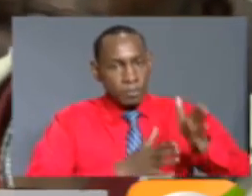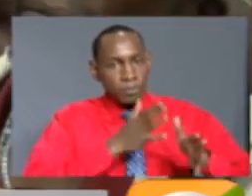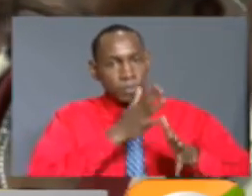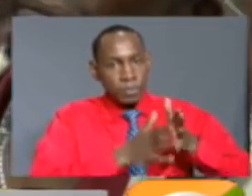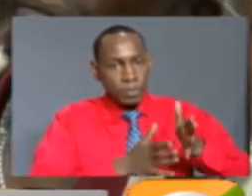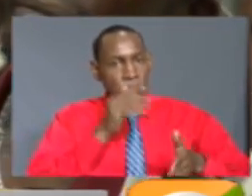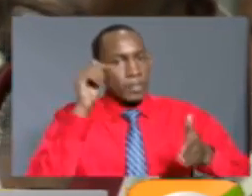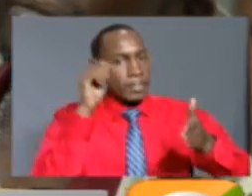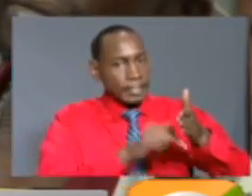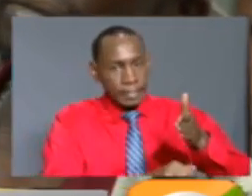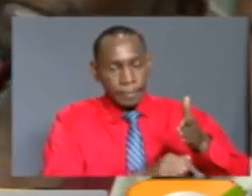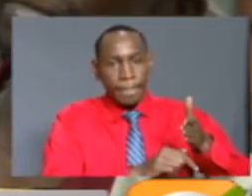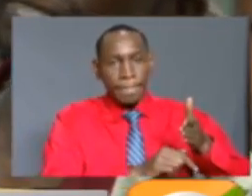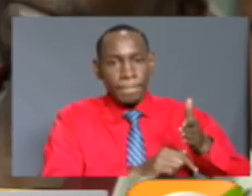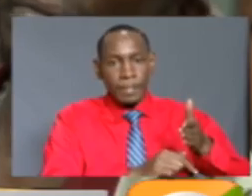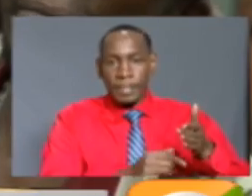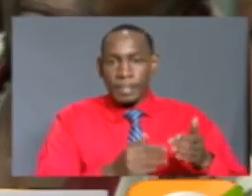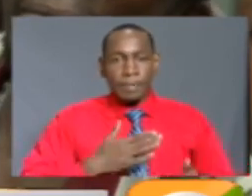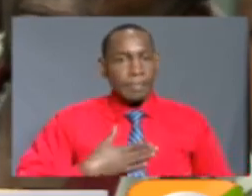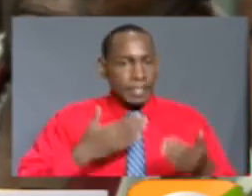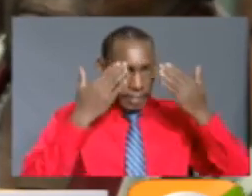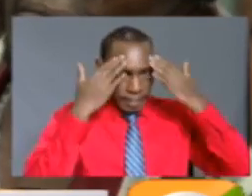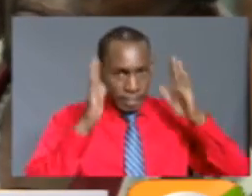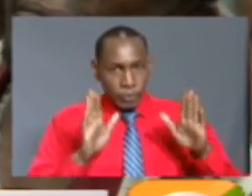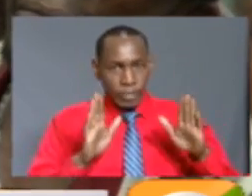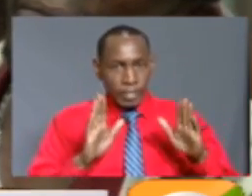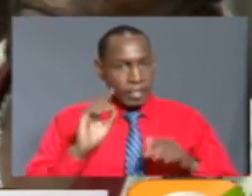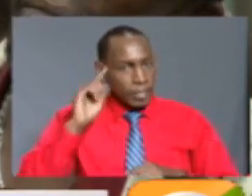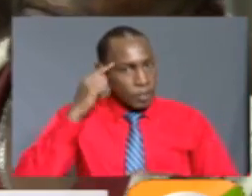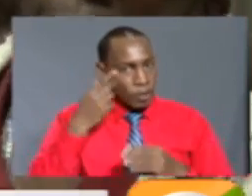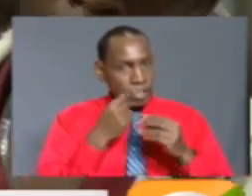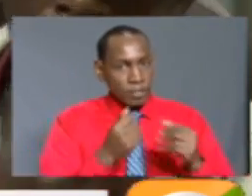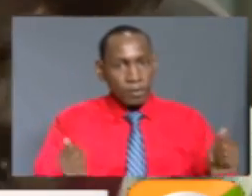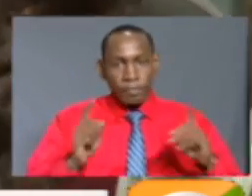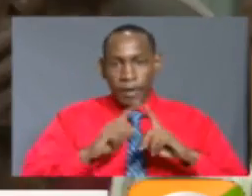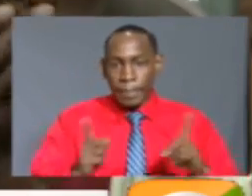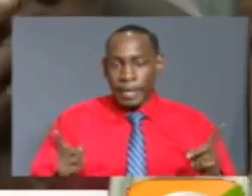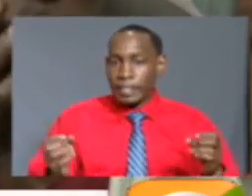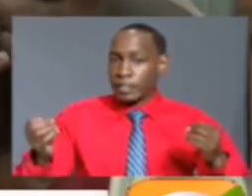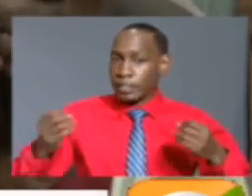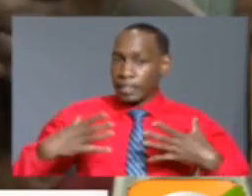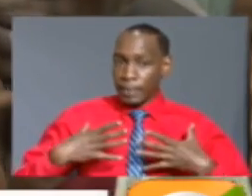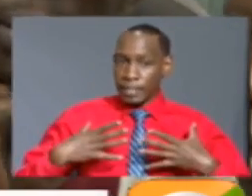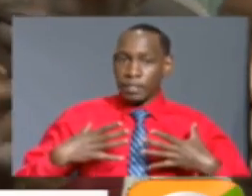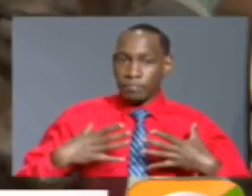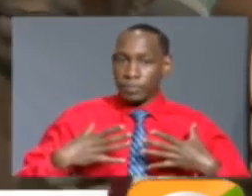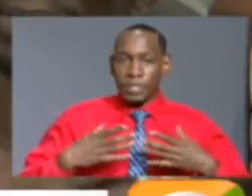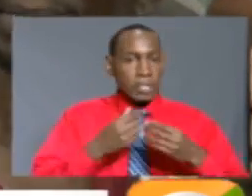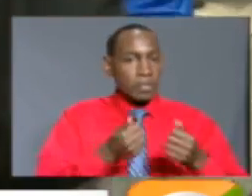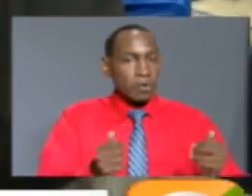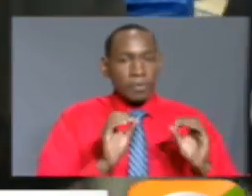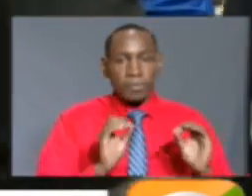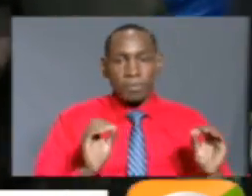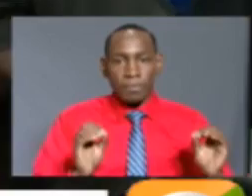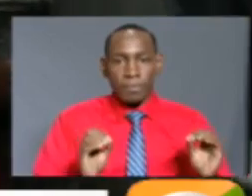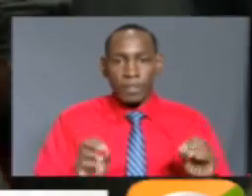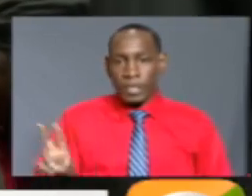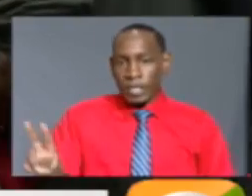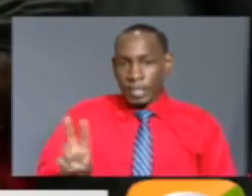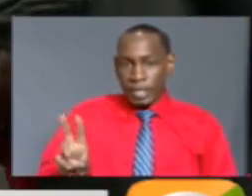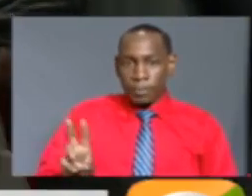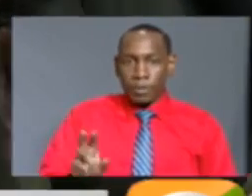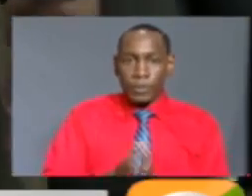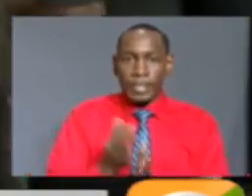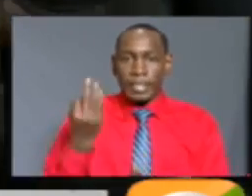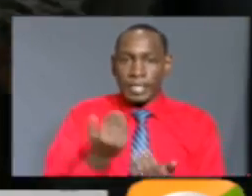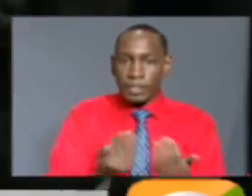sana into deeps na I don't know nikafikiri imeisha but to my surprise ni kama iko imeisha. The couple's three